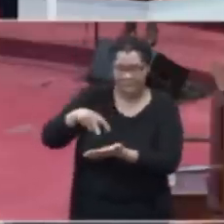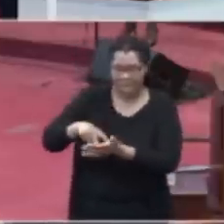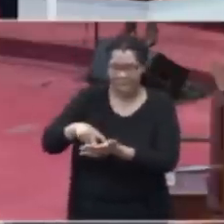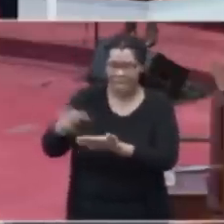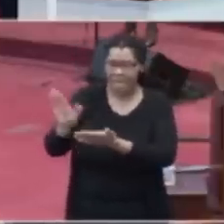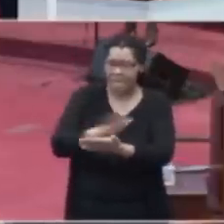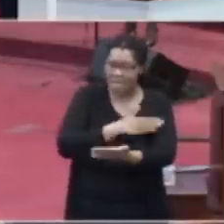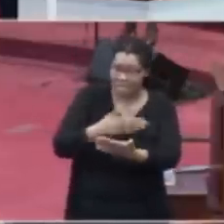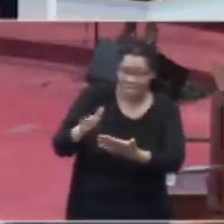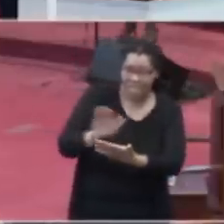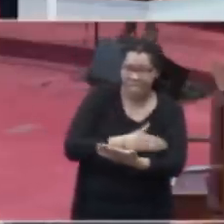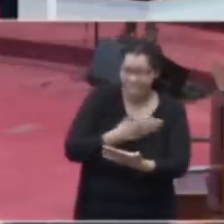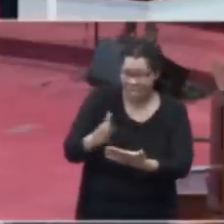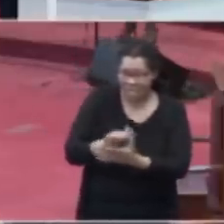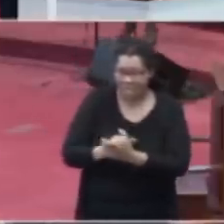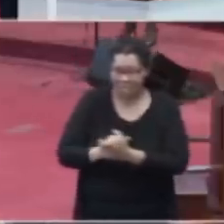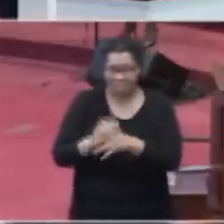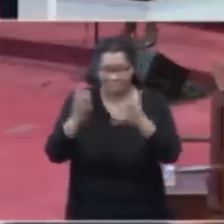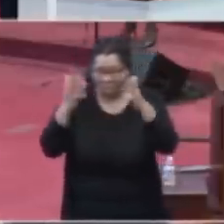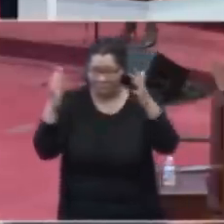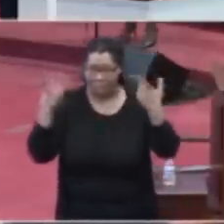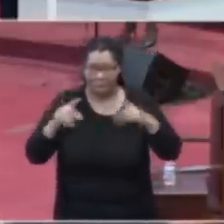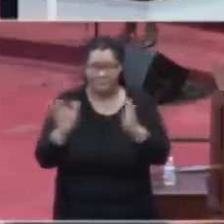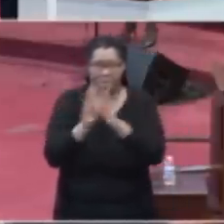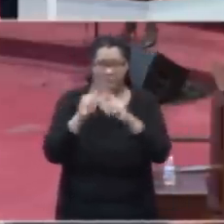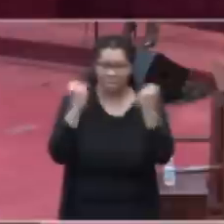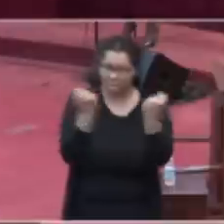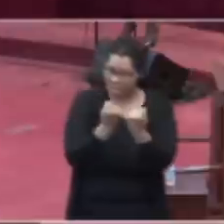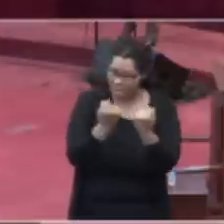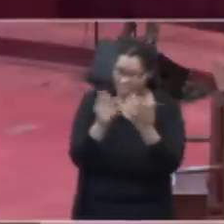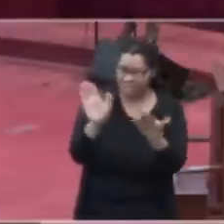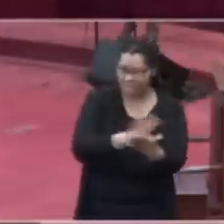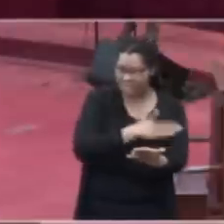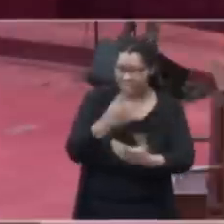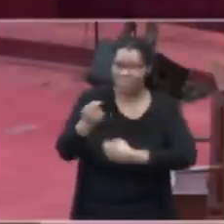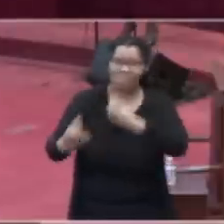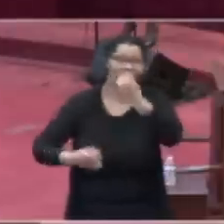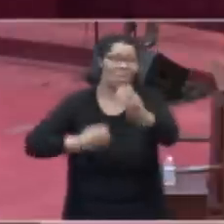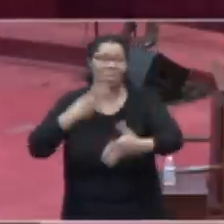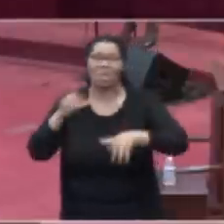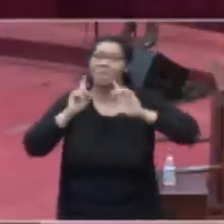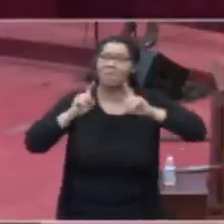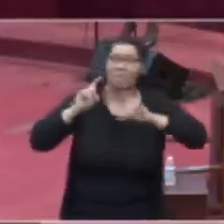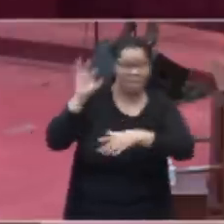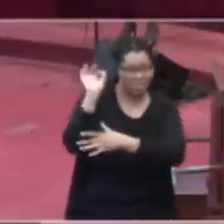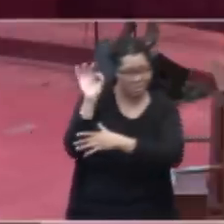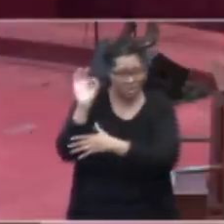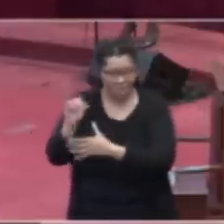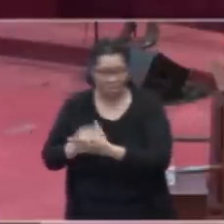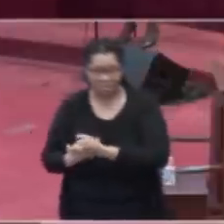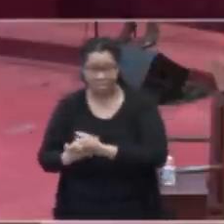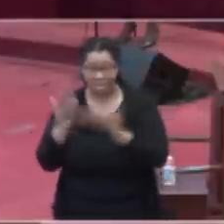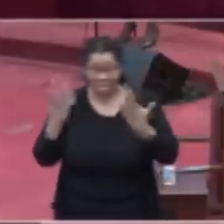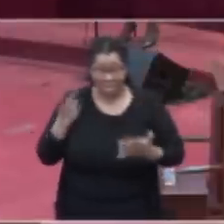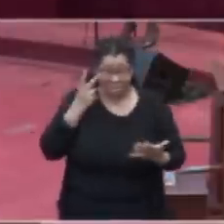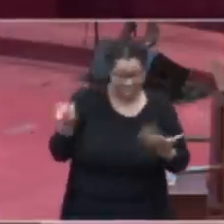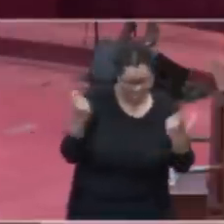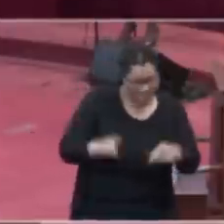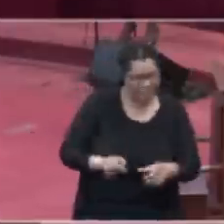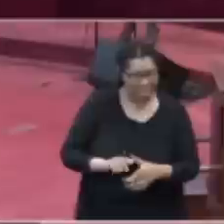opening hymn, clap while the praise team is singing, and respond to the sermon. I've watched